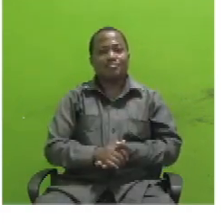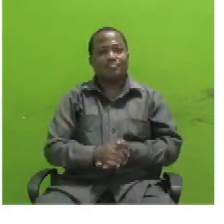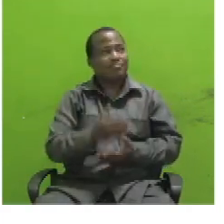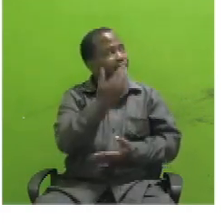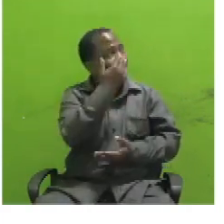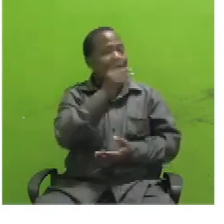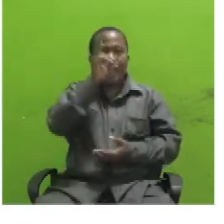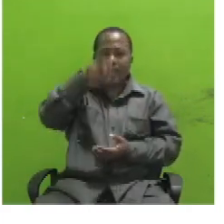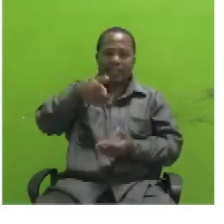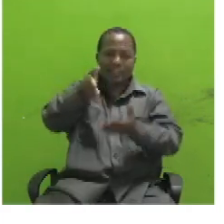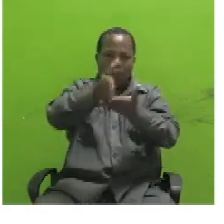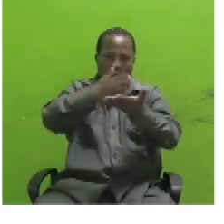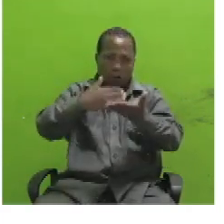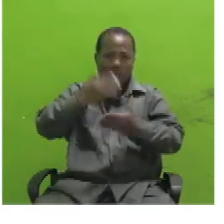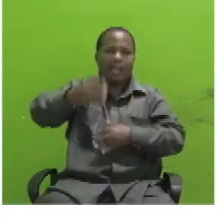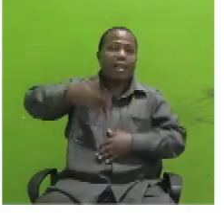It is